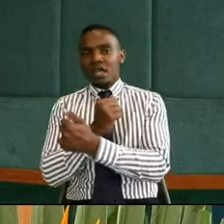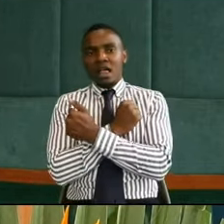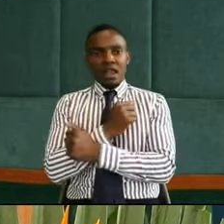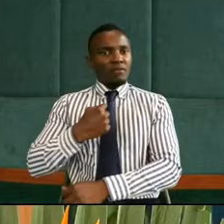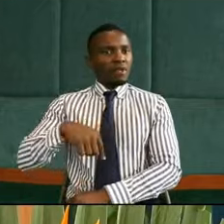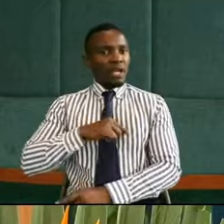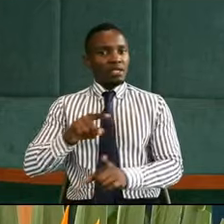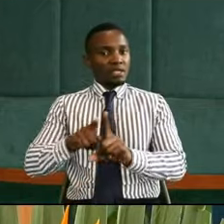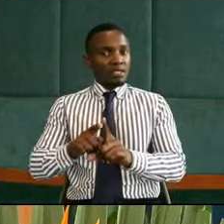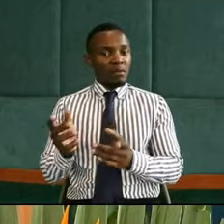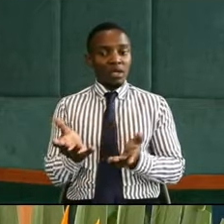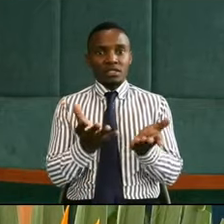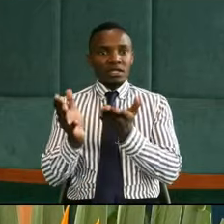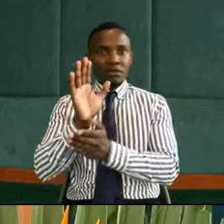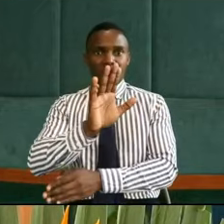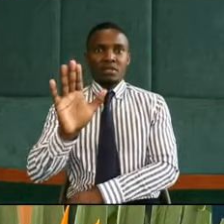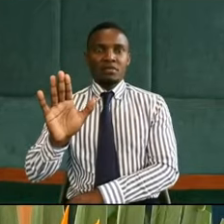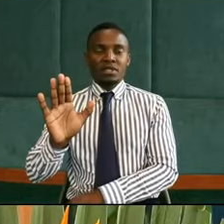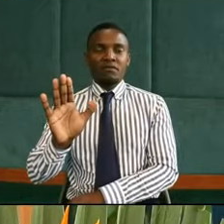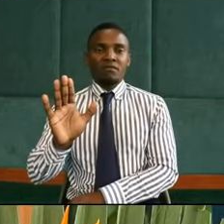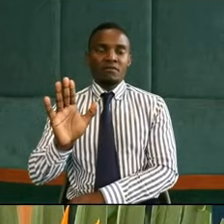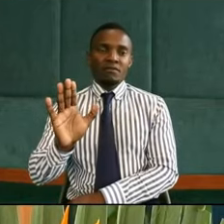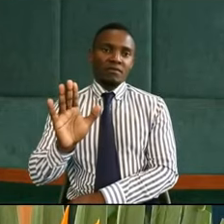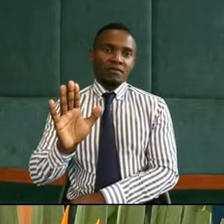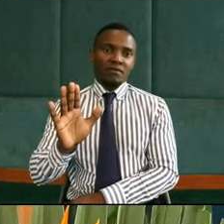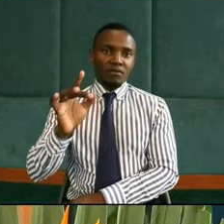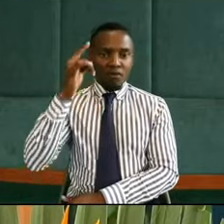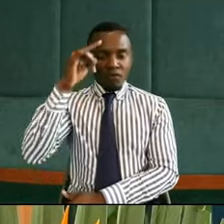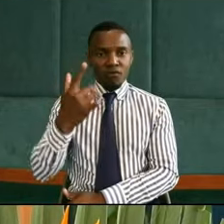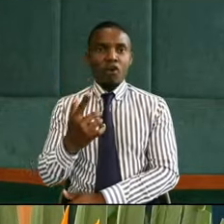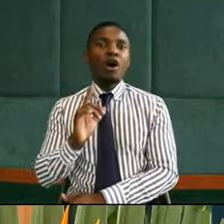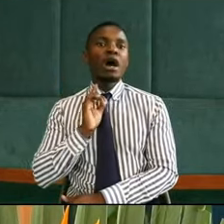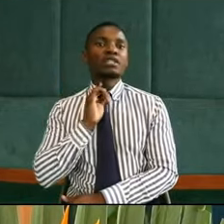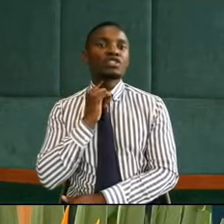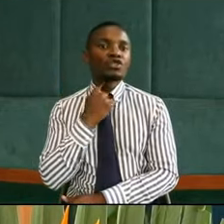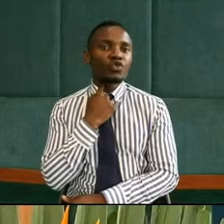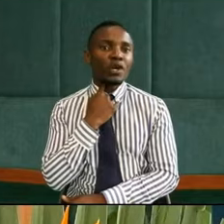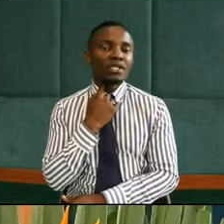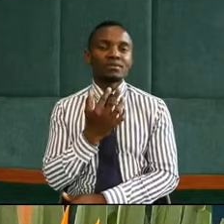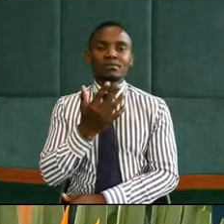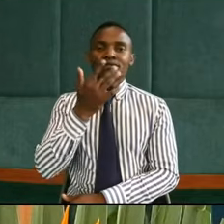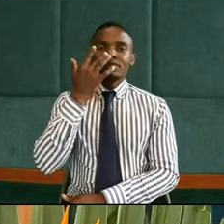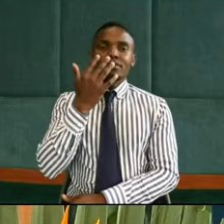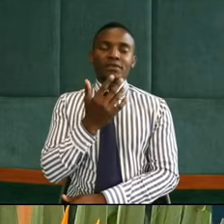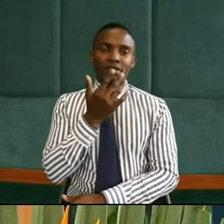offering, a sacrifice to God for a sweet smelling savor.